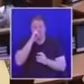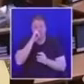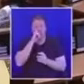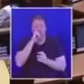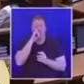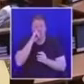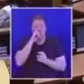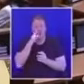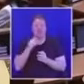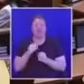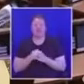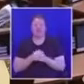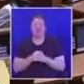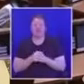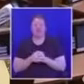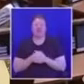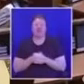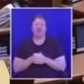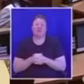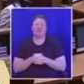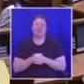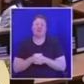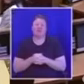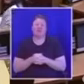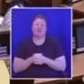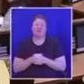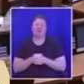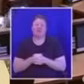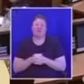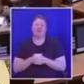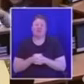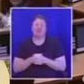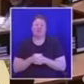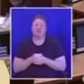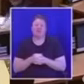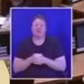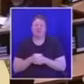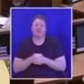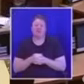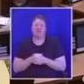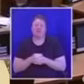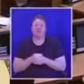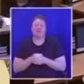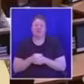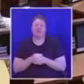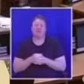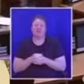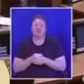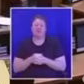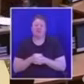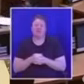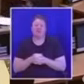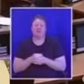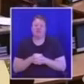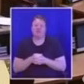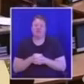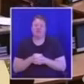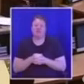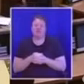We're on notice of motion. Notice of motion. Honourable members, we are on notice of